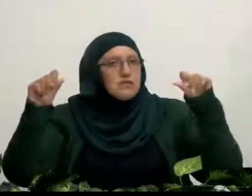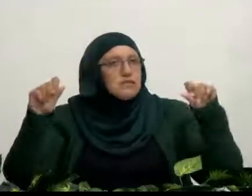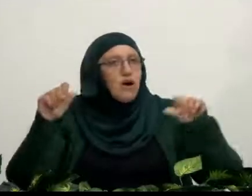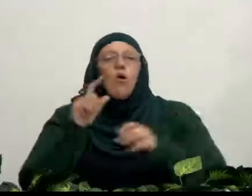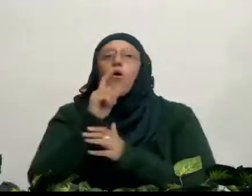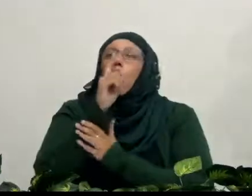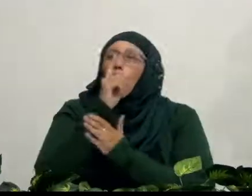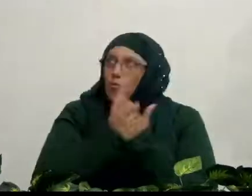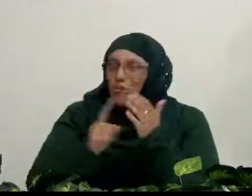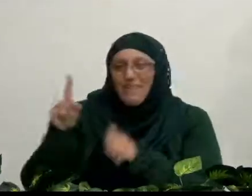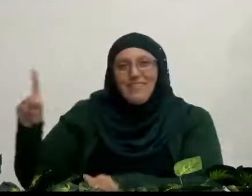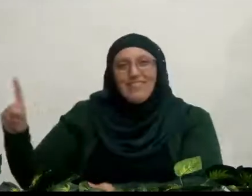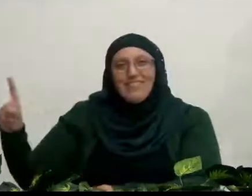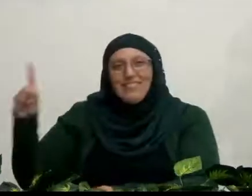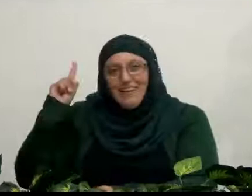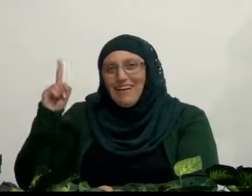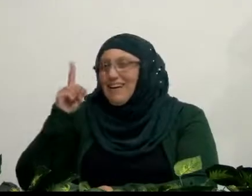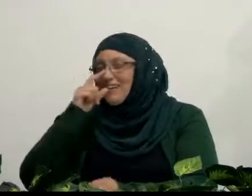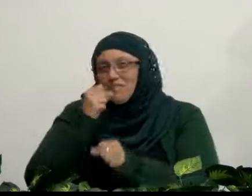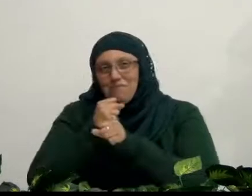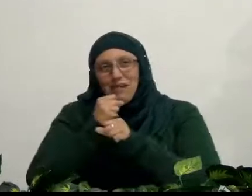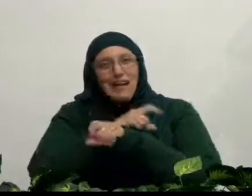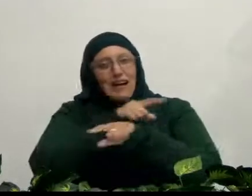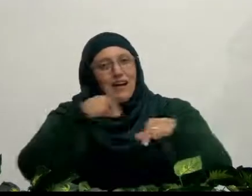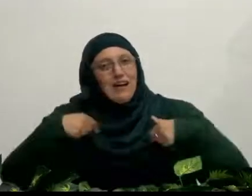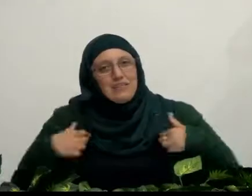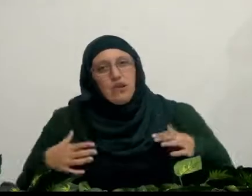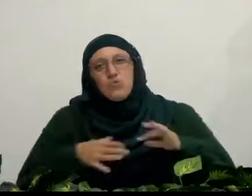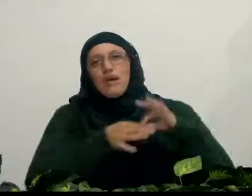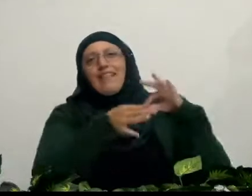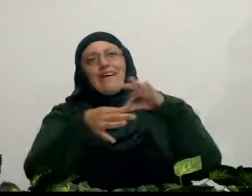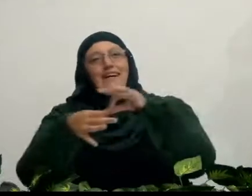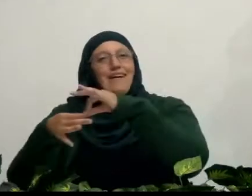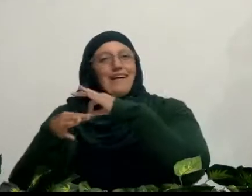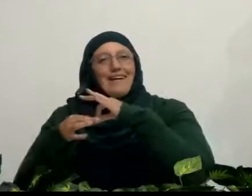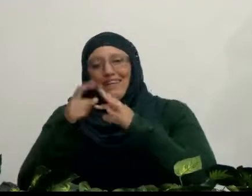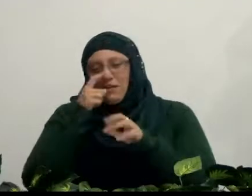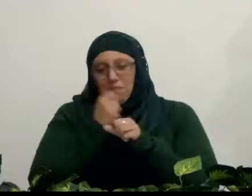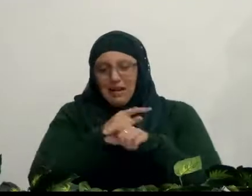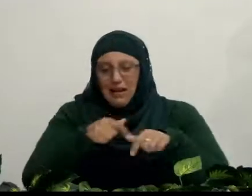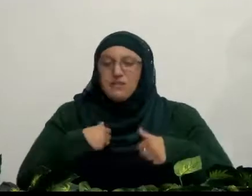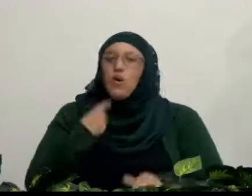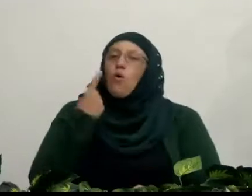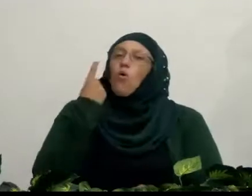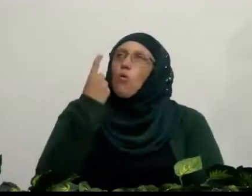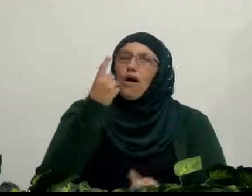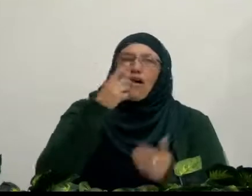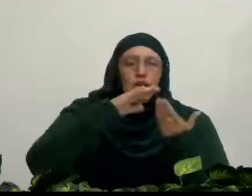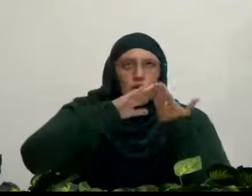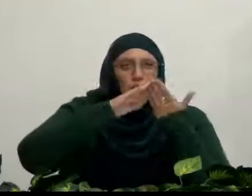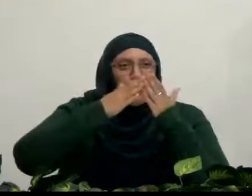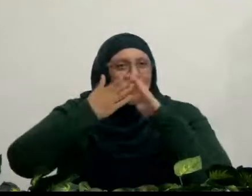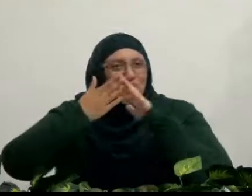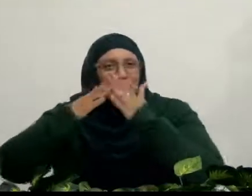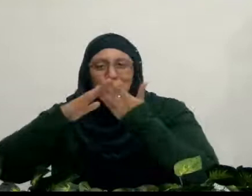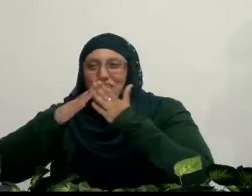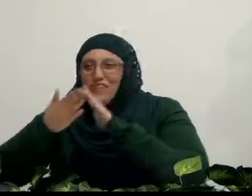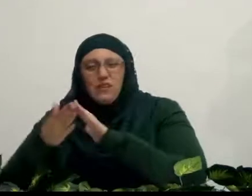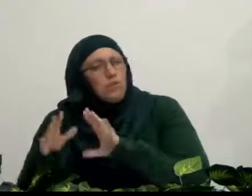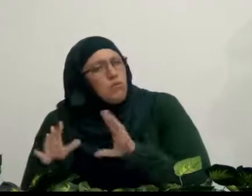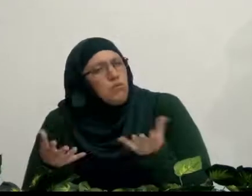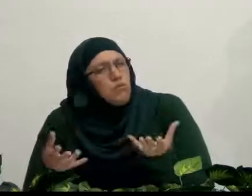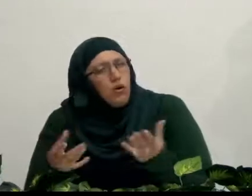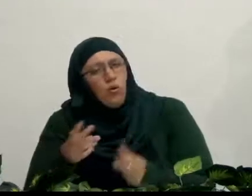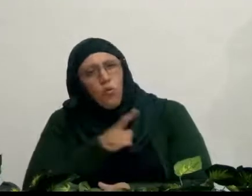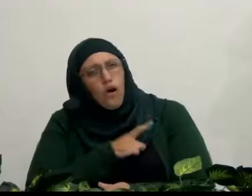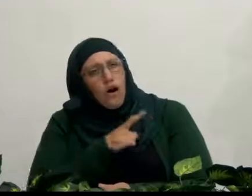is Allah subhanahu wa ta'ala who has brought them together, has made them one community. Why did the Prophet do that? Why